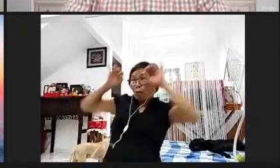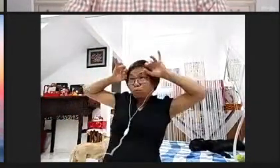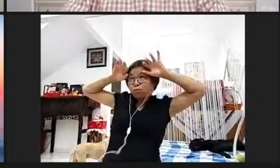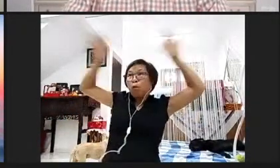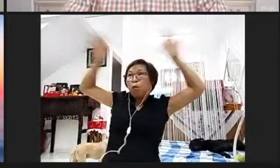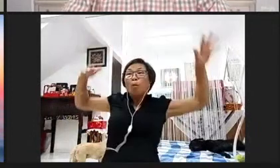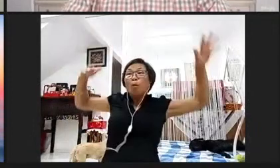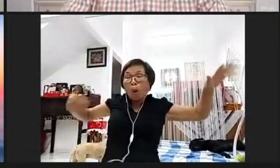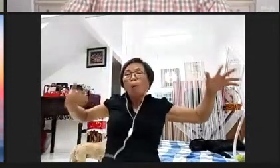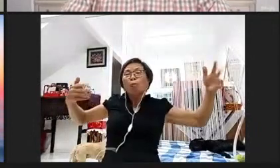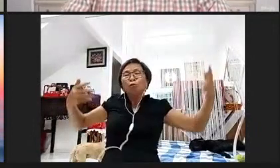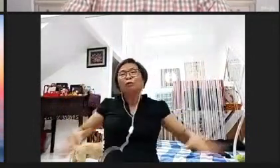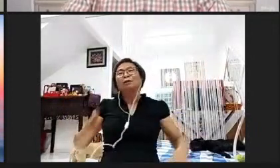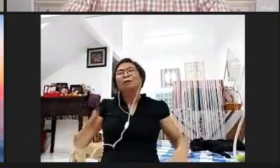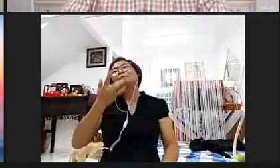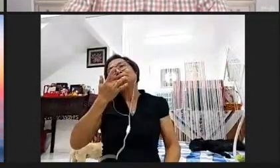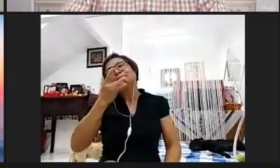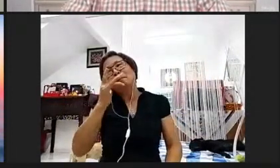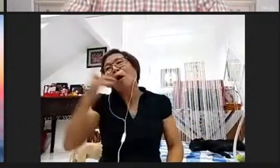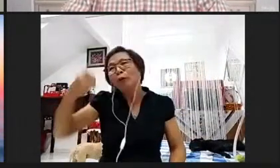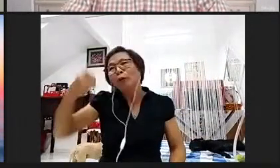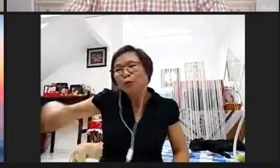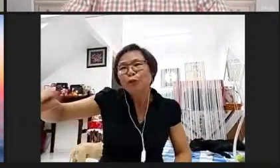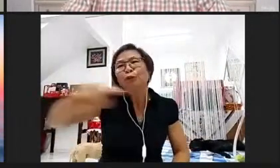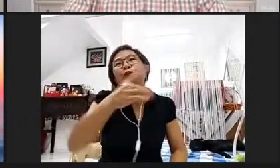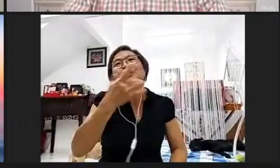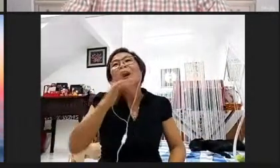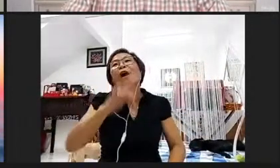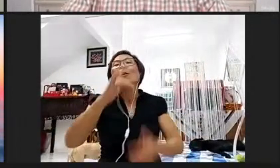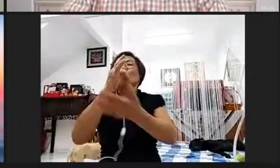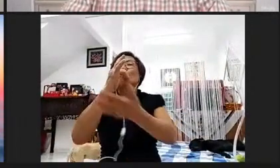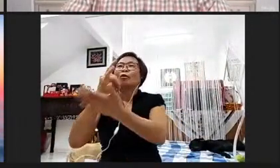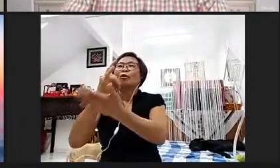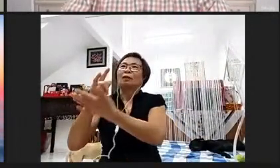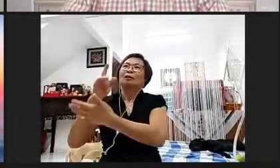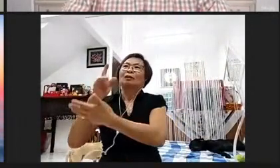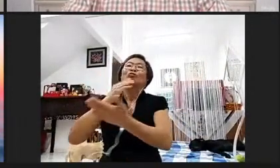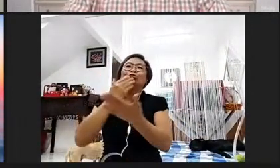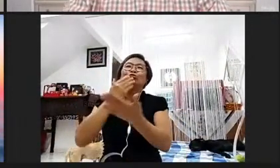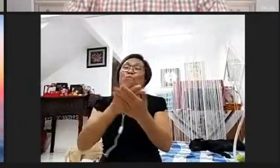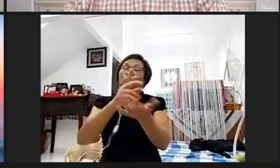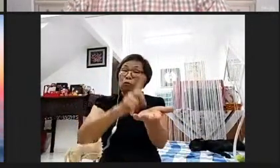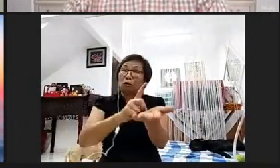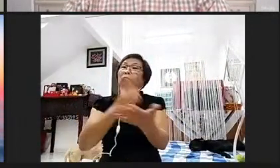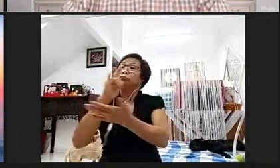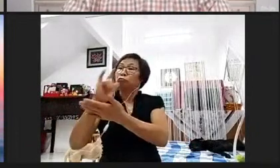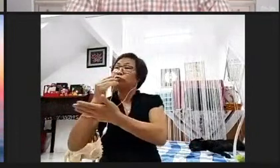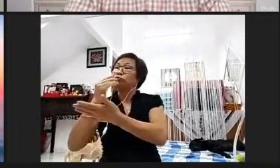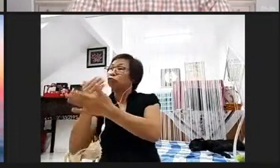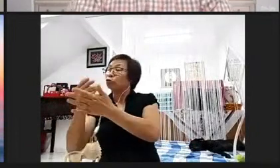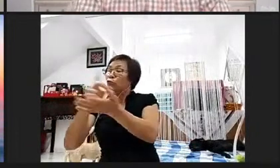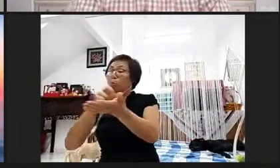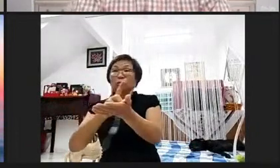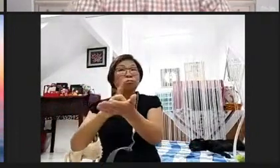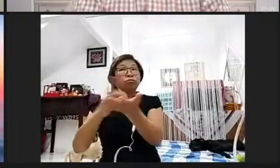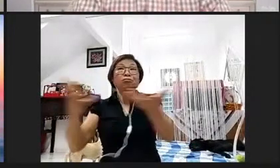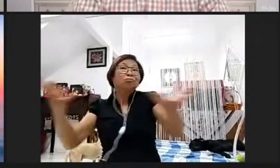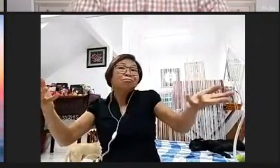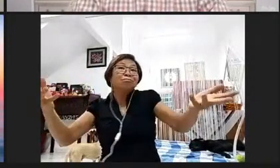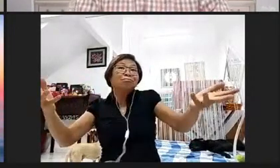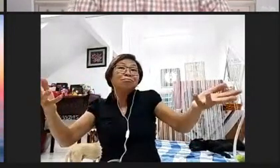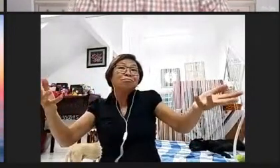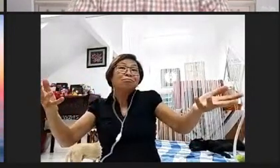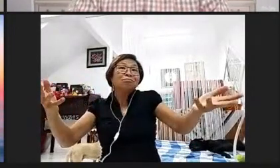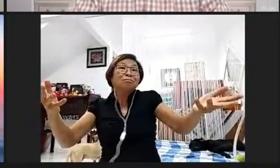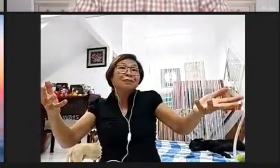Lucky for us, the Buddha was a good doctor. He did not leave things at